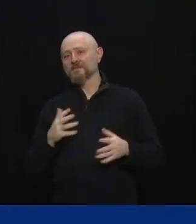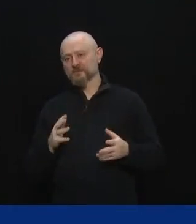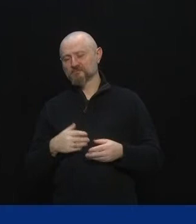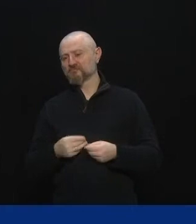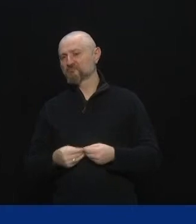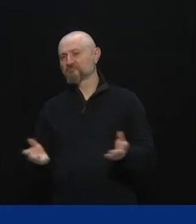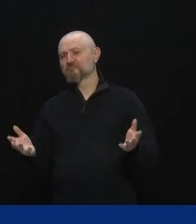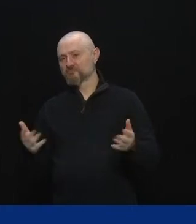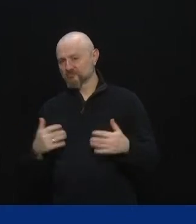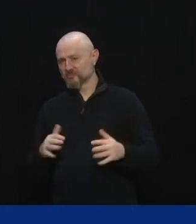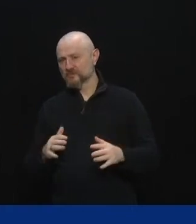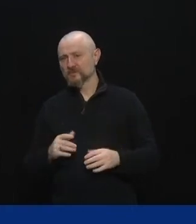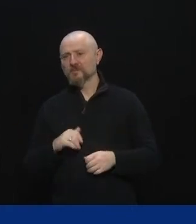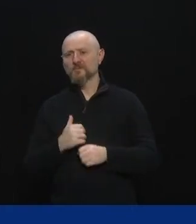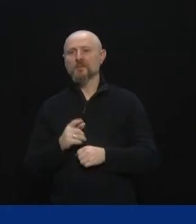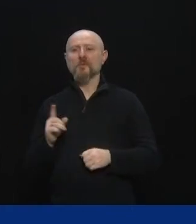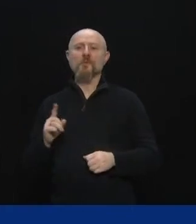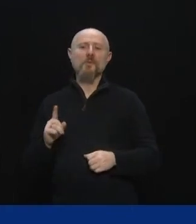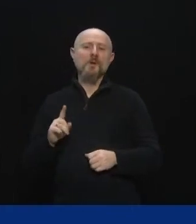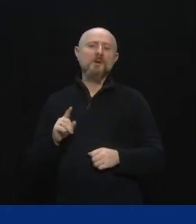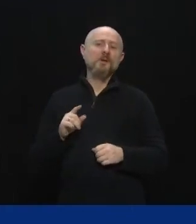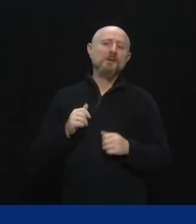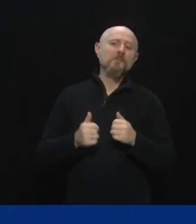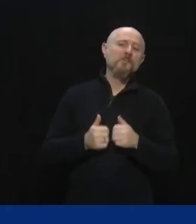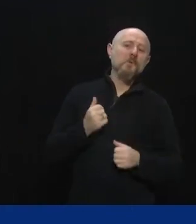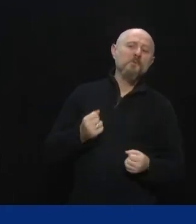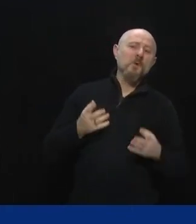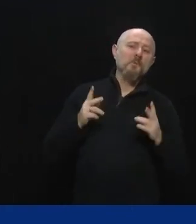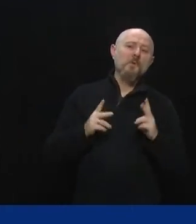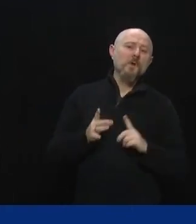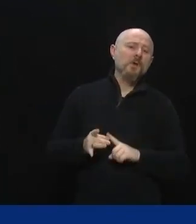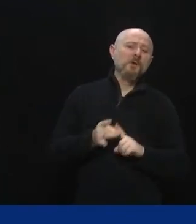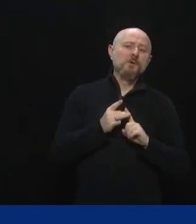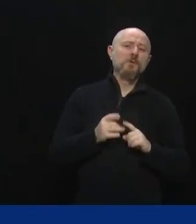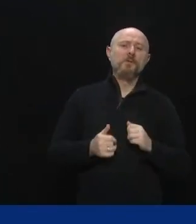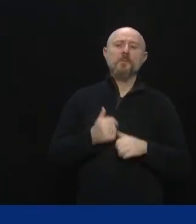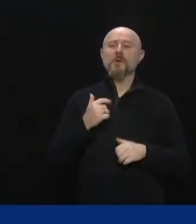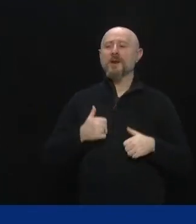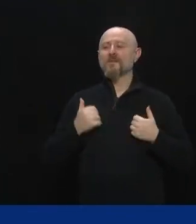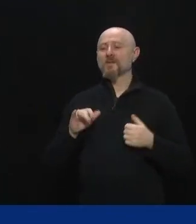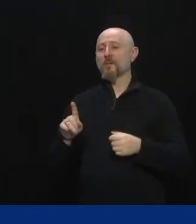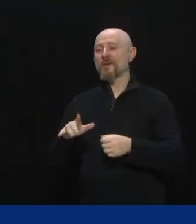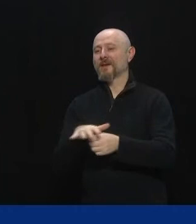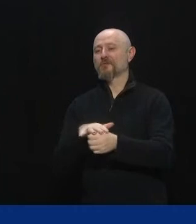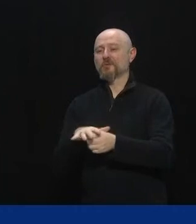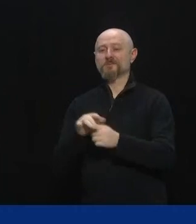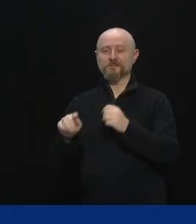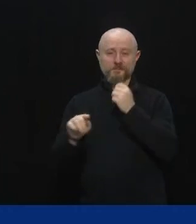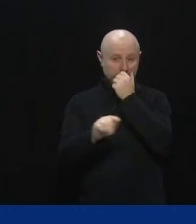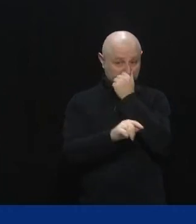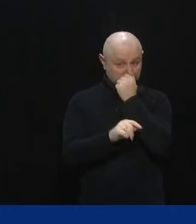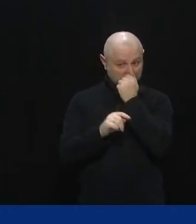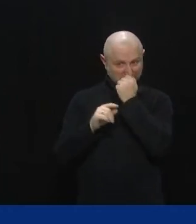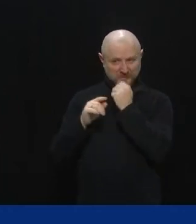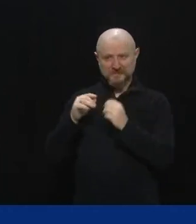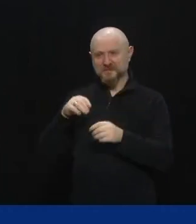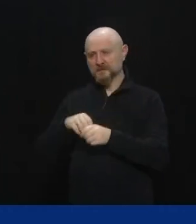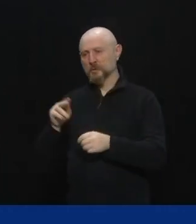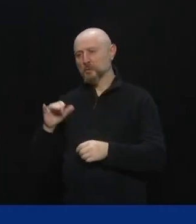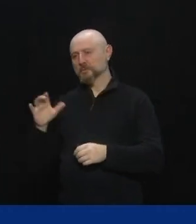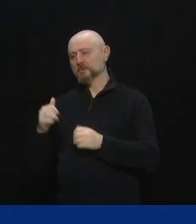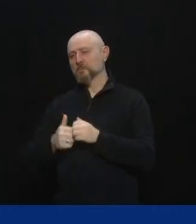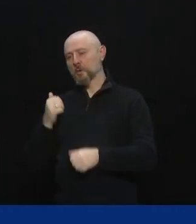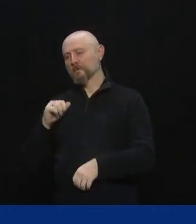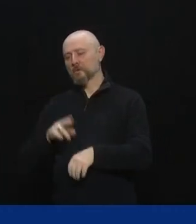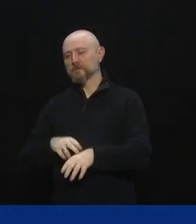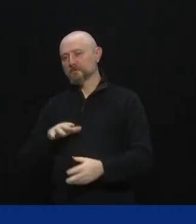state on a population disease burden basis, so with New York City receiving a disproportionate share, but that obviously